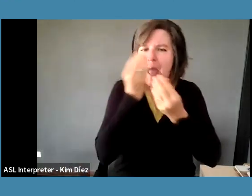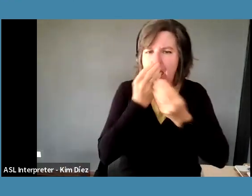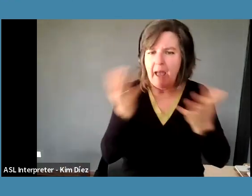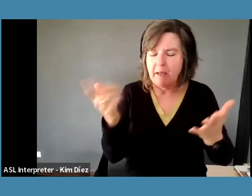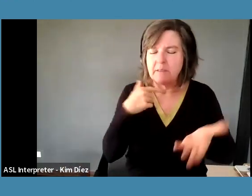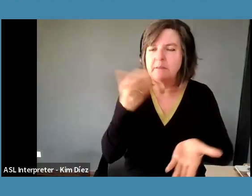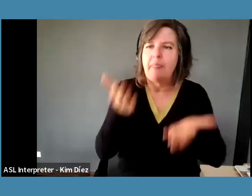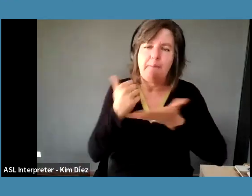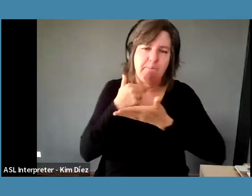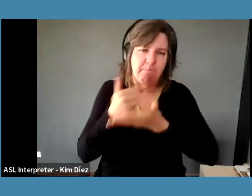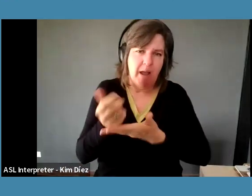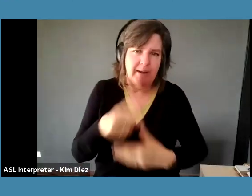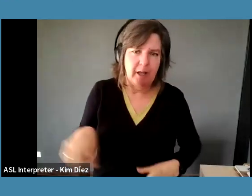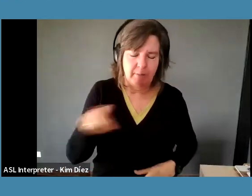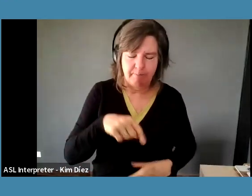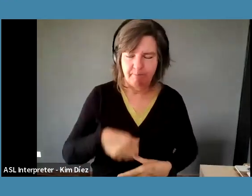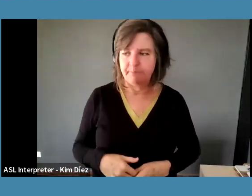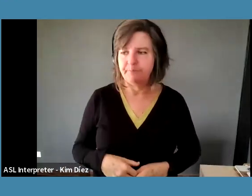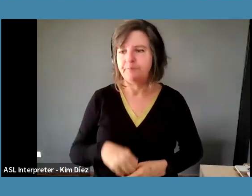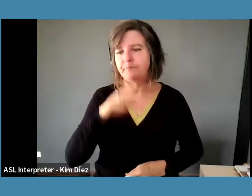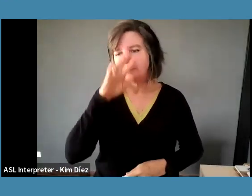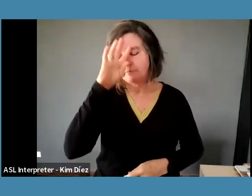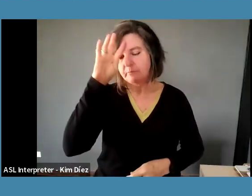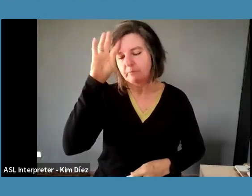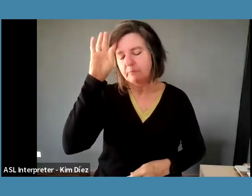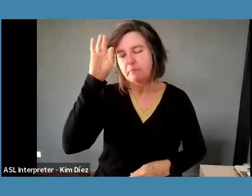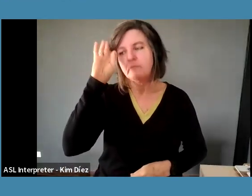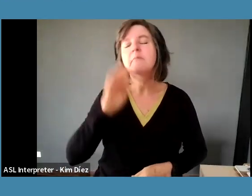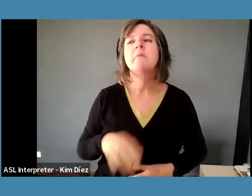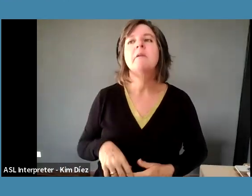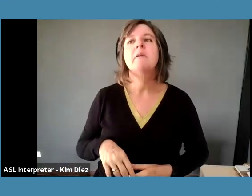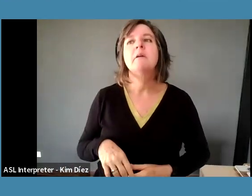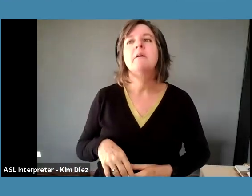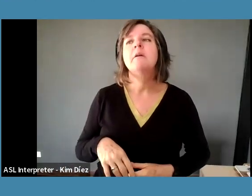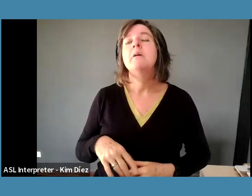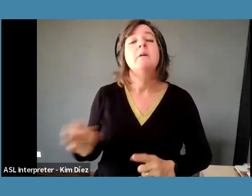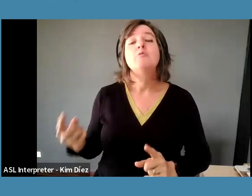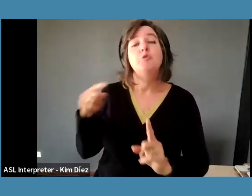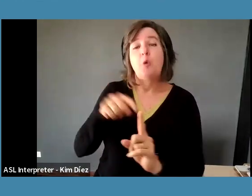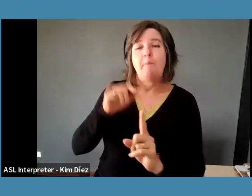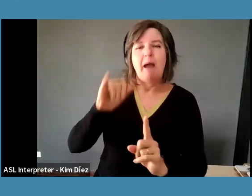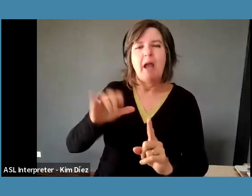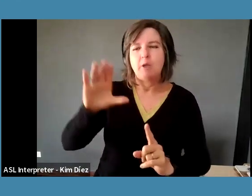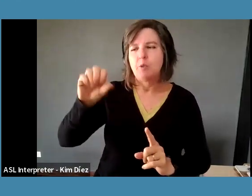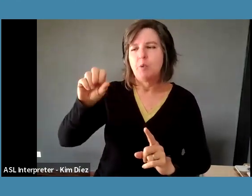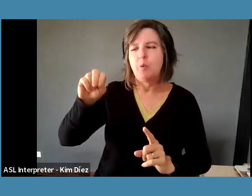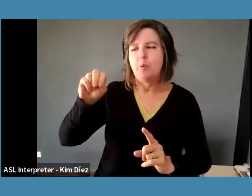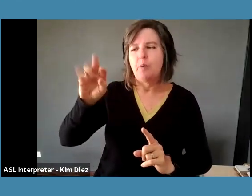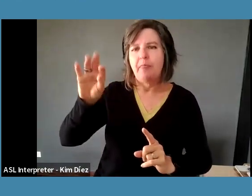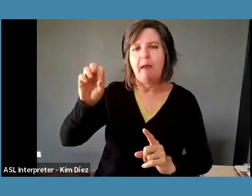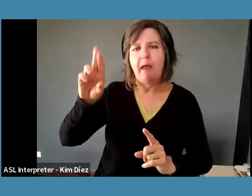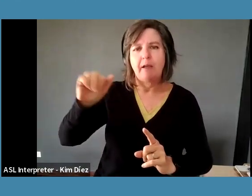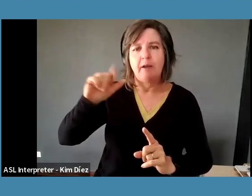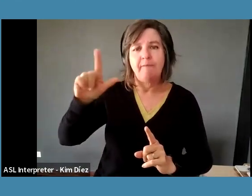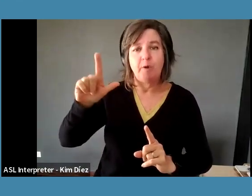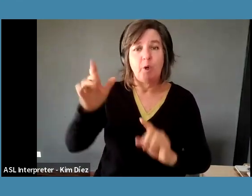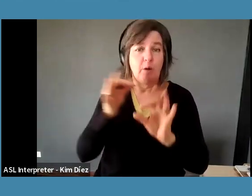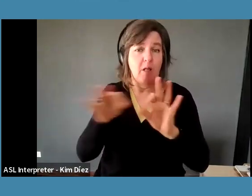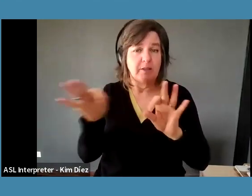might be helpful. Is that so when going back to those conferral statements, when you're asking, has